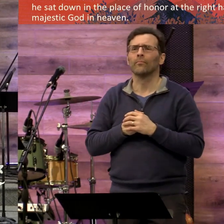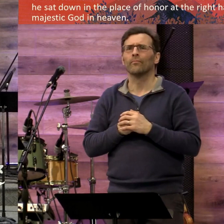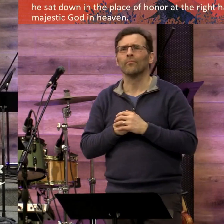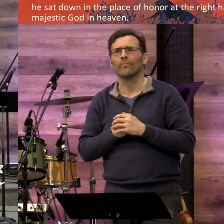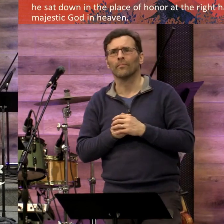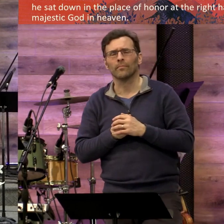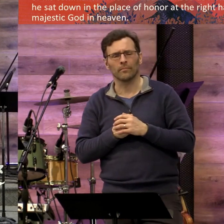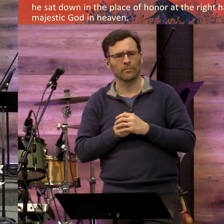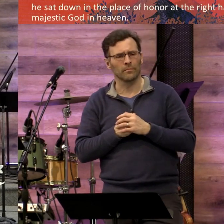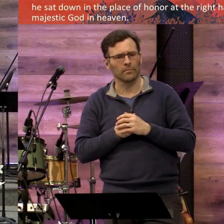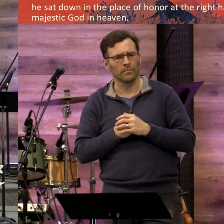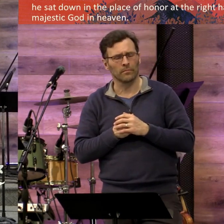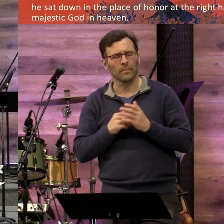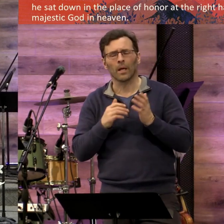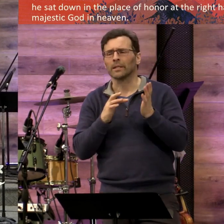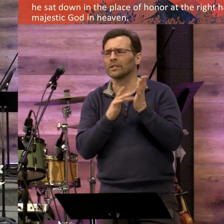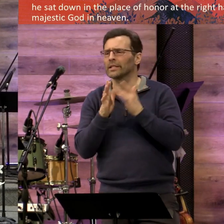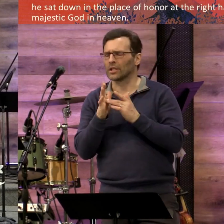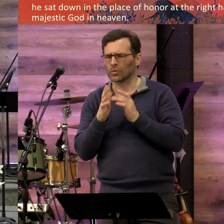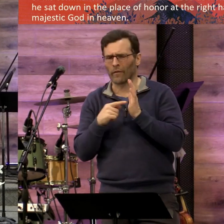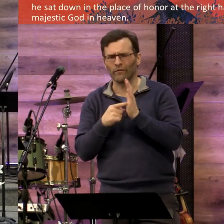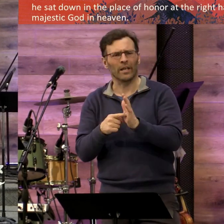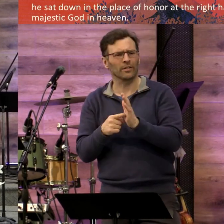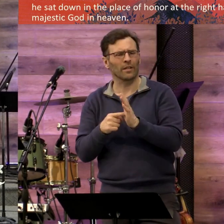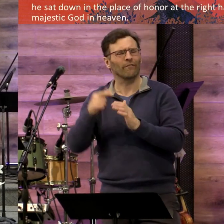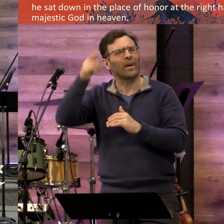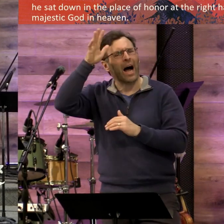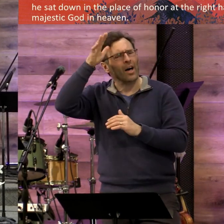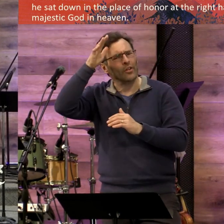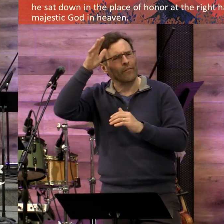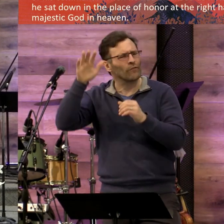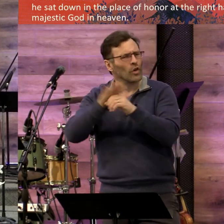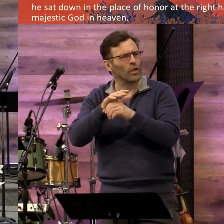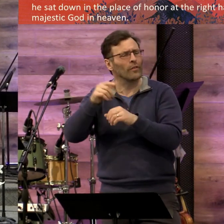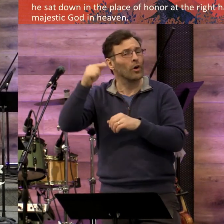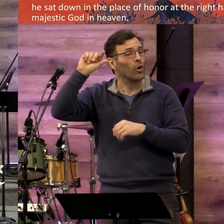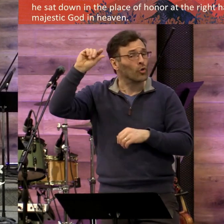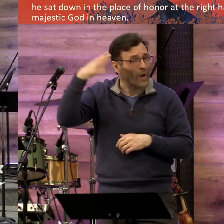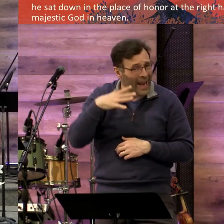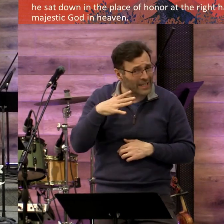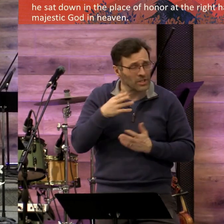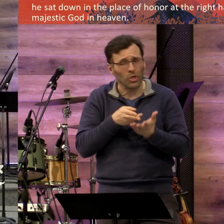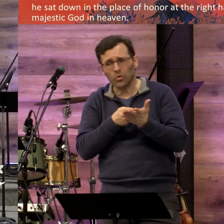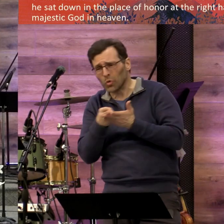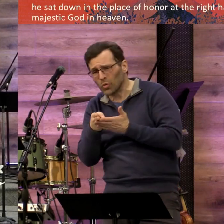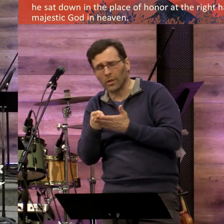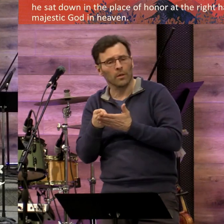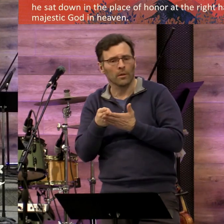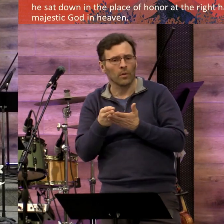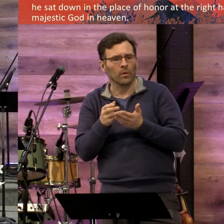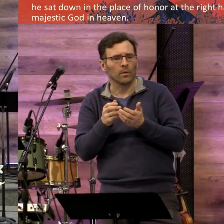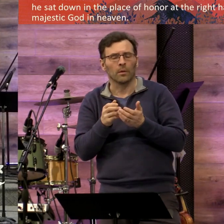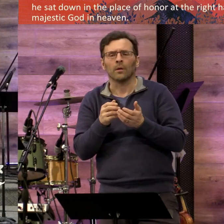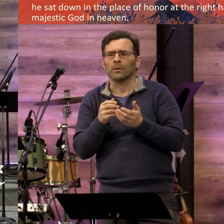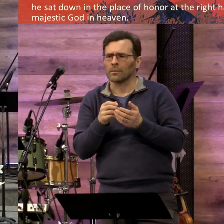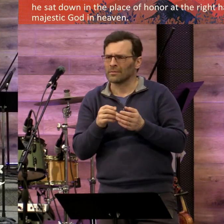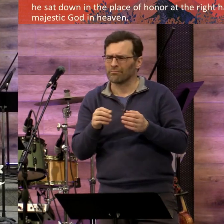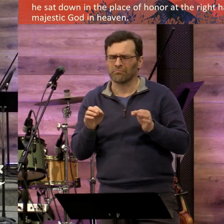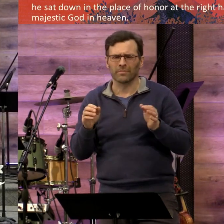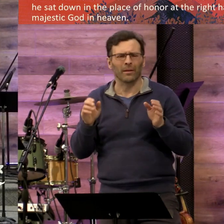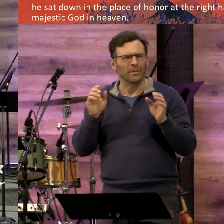Jesus reveals the Father full of grace and truth. See, grace without truth is mere sentimentality, isn't it? A